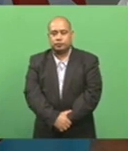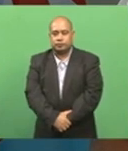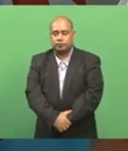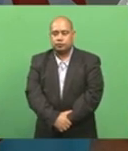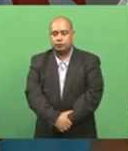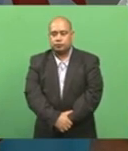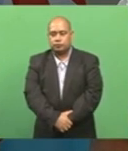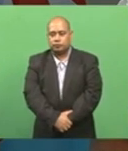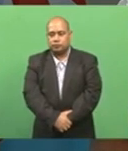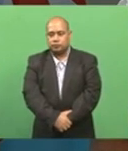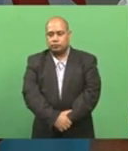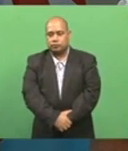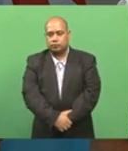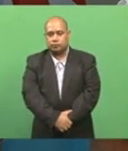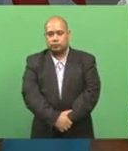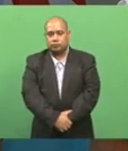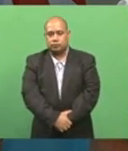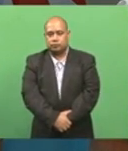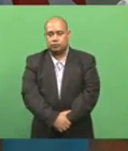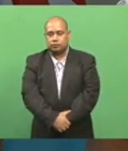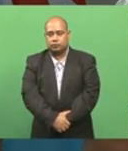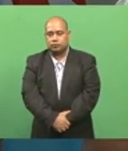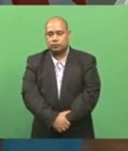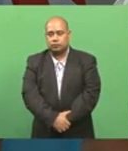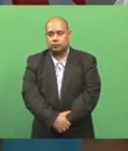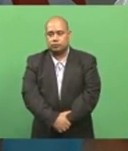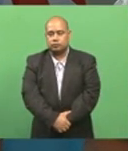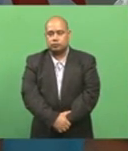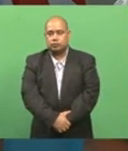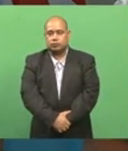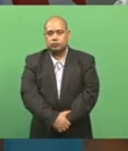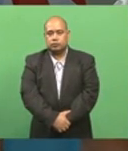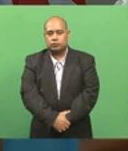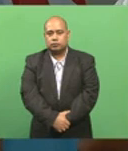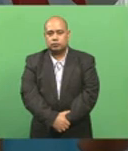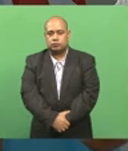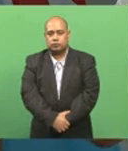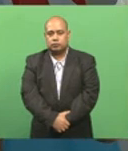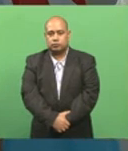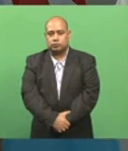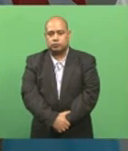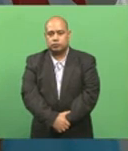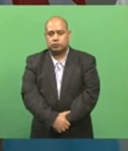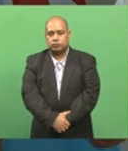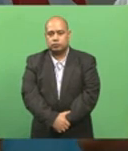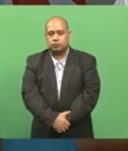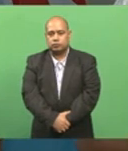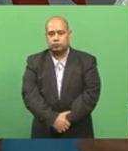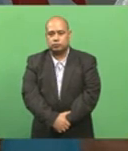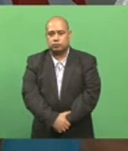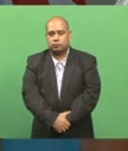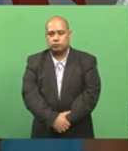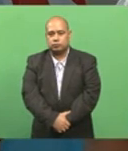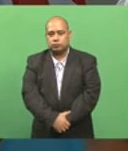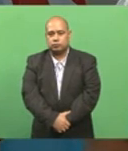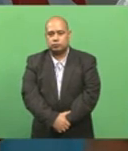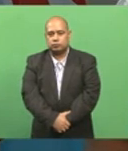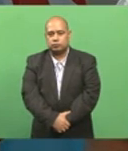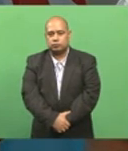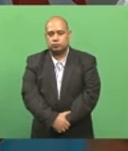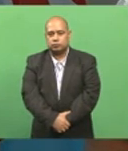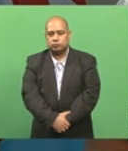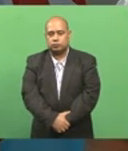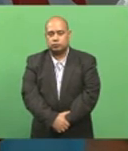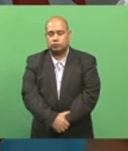track to lift the lockdown of the Suva confined area by 5 a.m. tomorrow. The Namboa settlement, however,